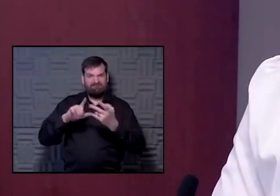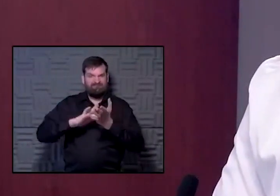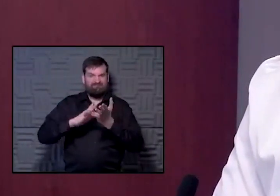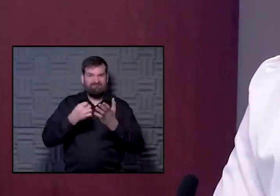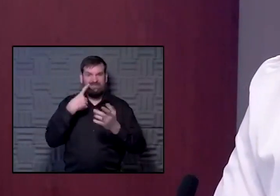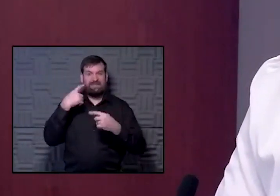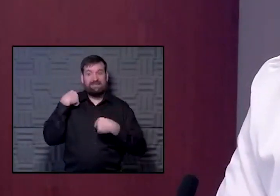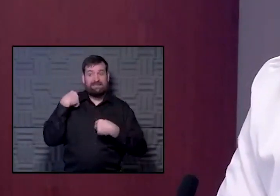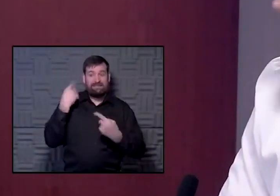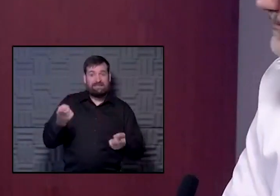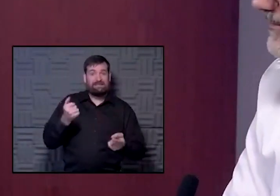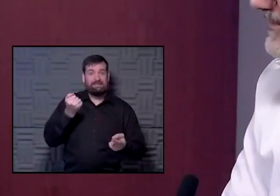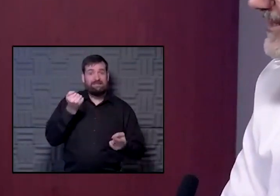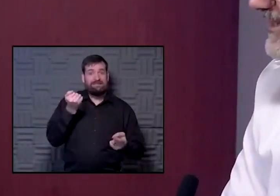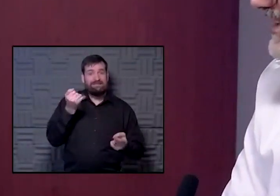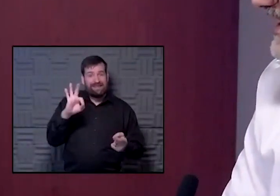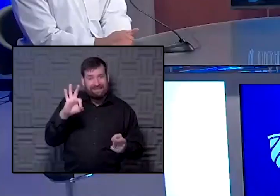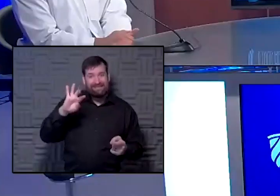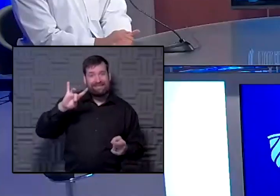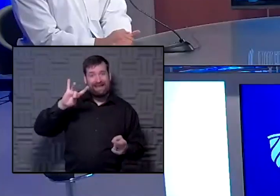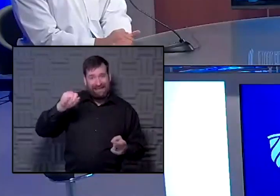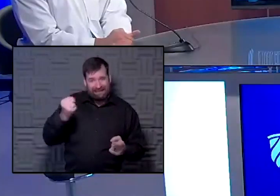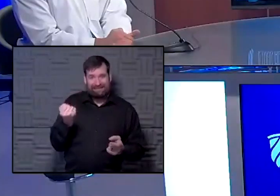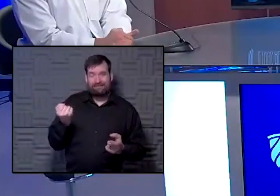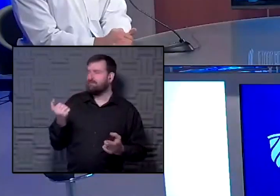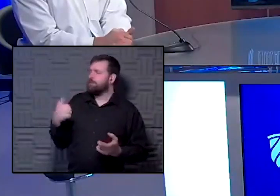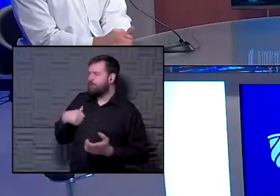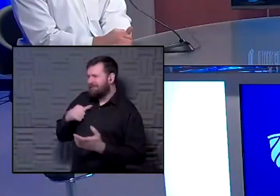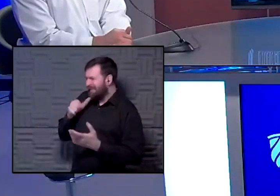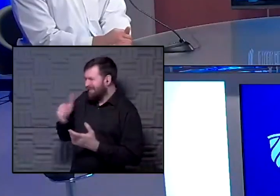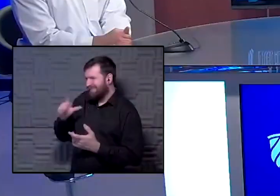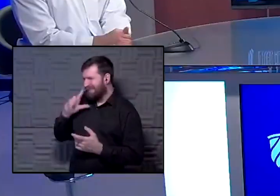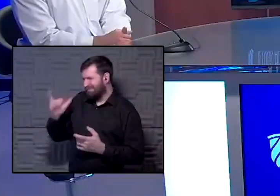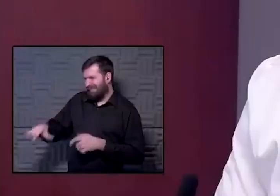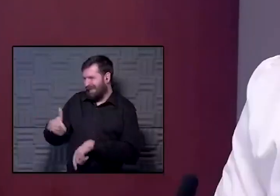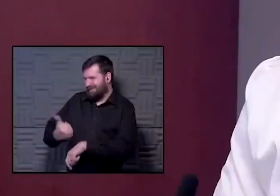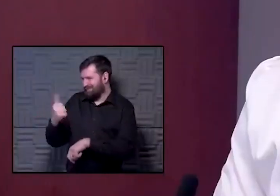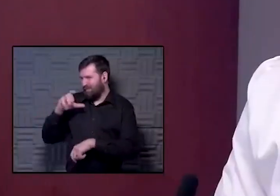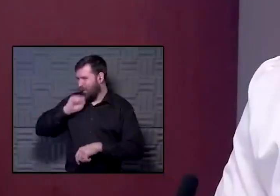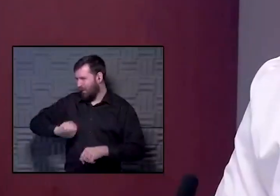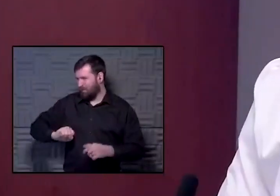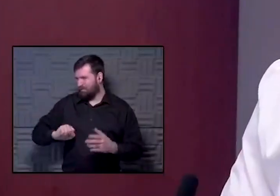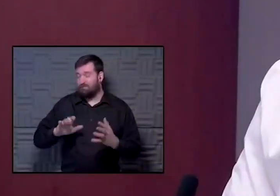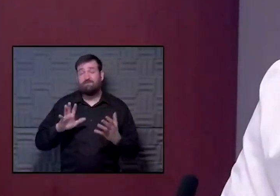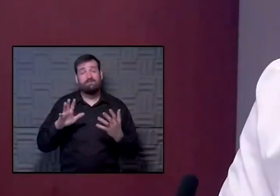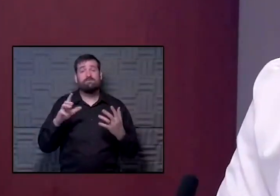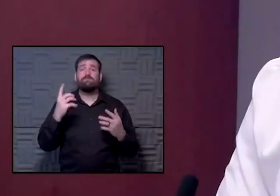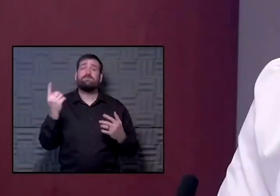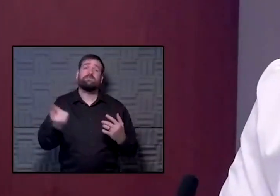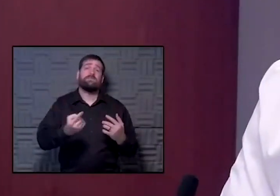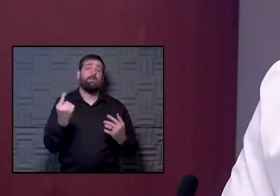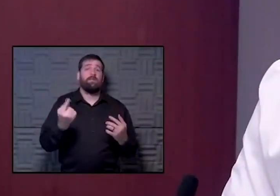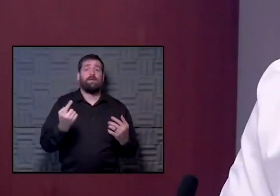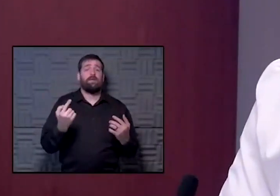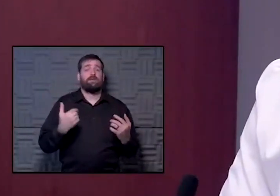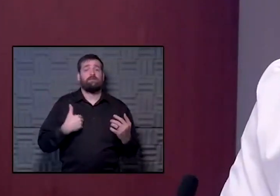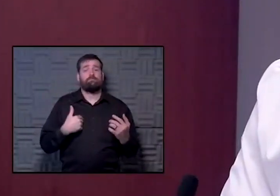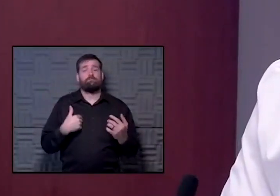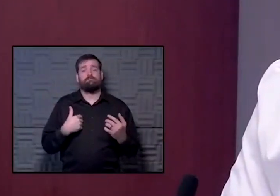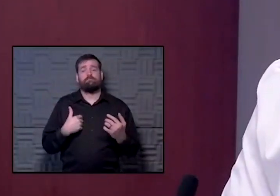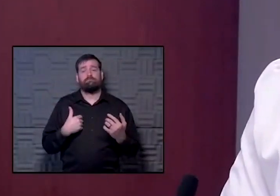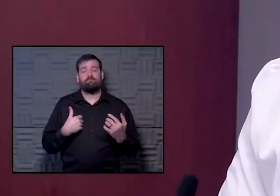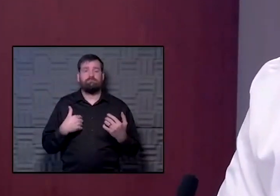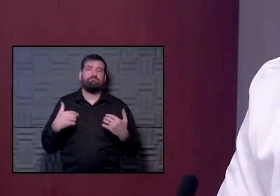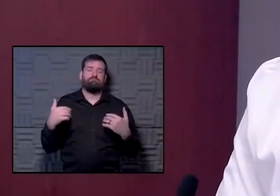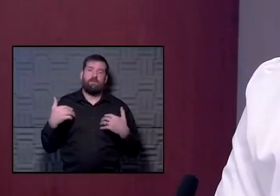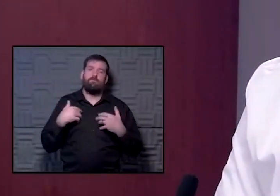And so... Don't make that sound so old, Kevin. So, you know, it is something that we